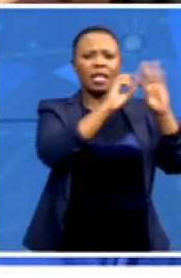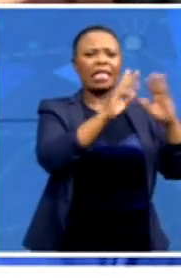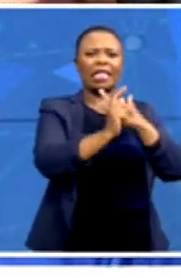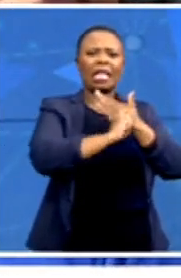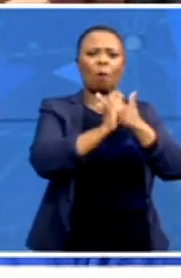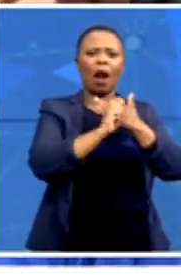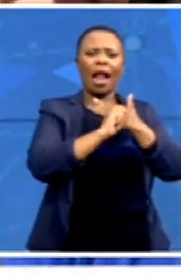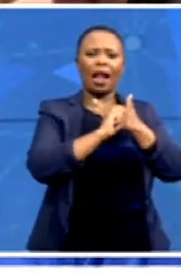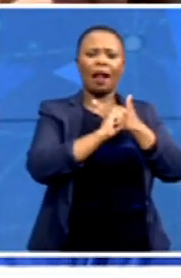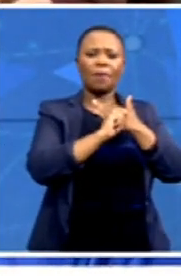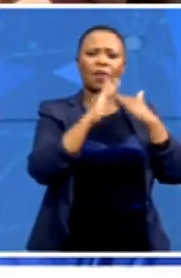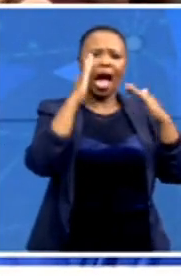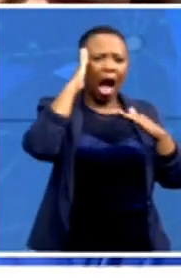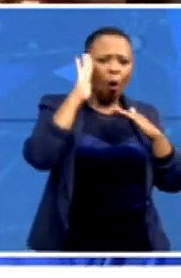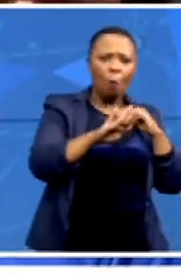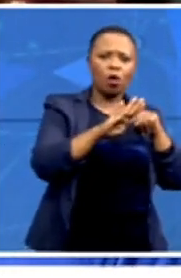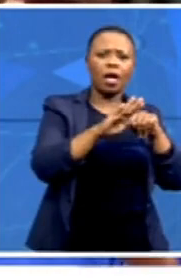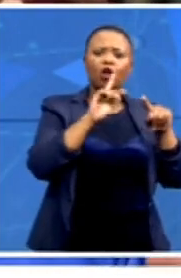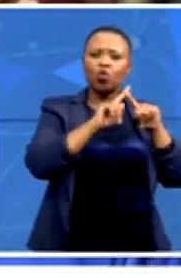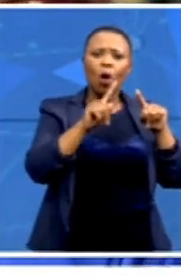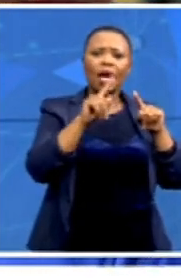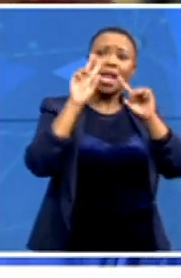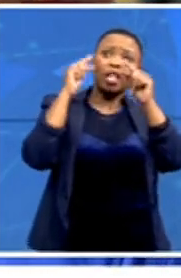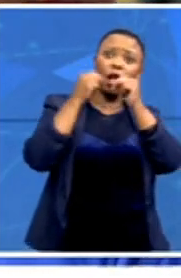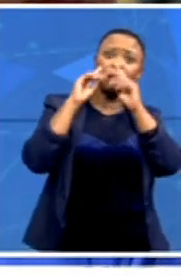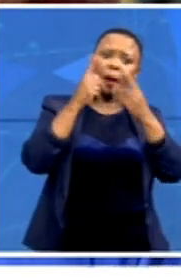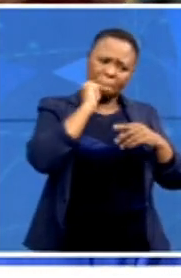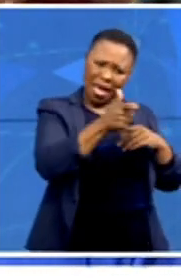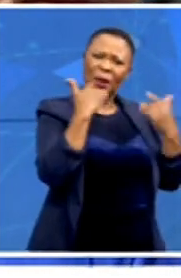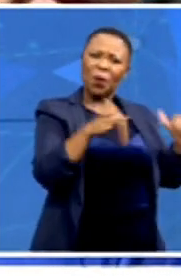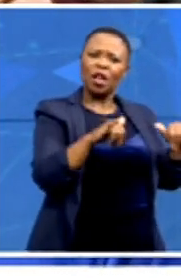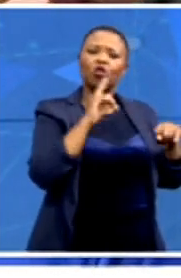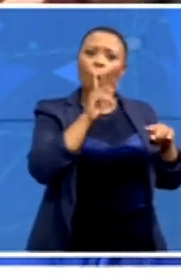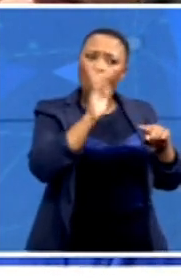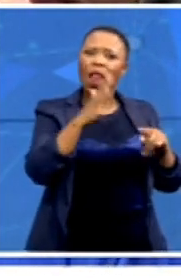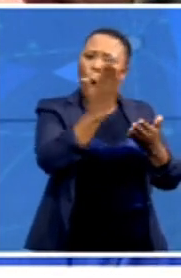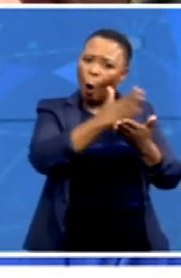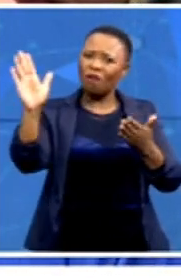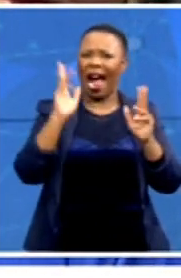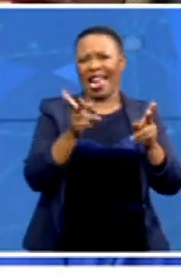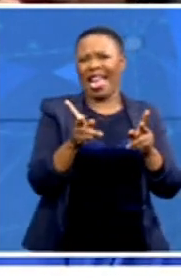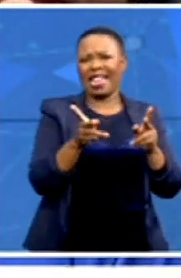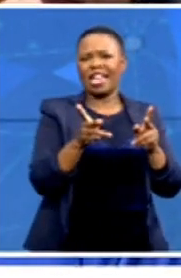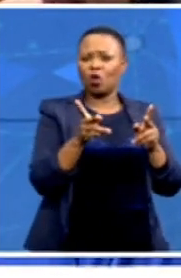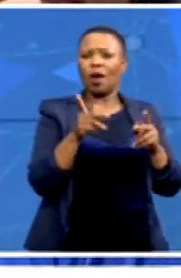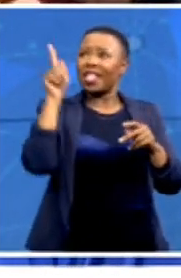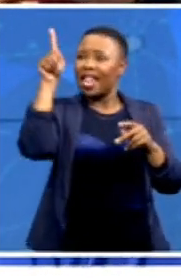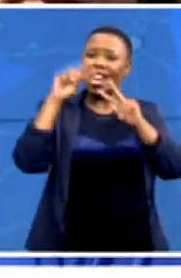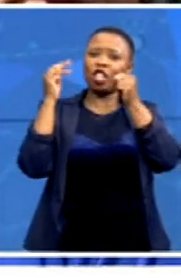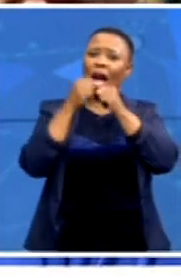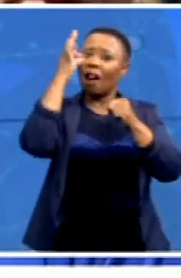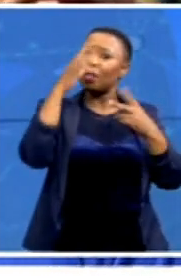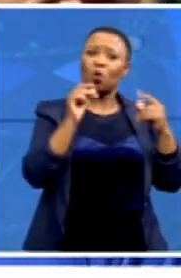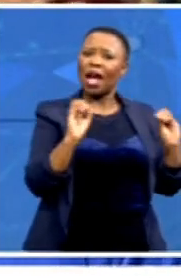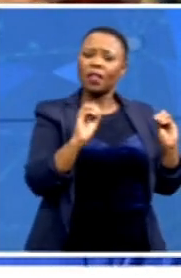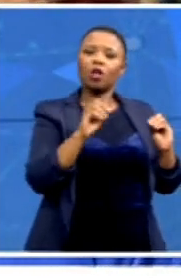paying the rent there. They're about to be evicted again. And the National Department just won't do anything about it. This is no way to treat military veterans. It's no way to